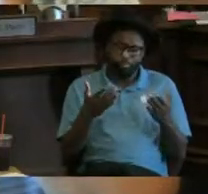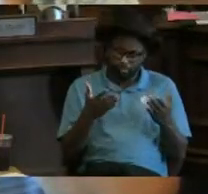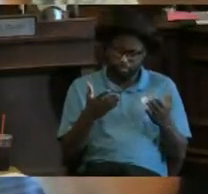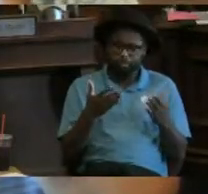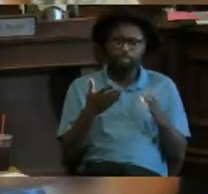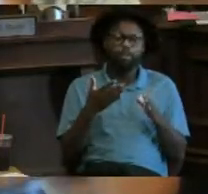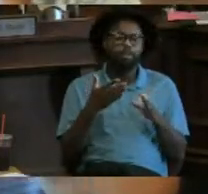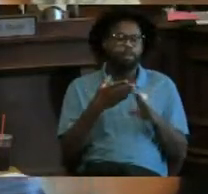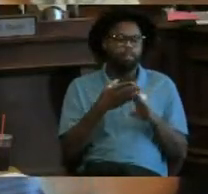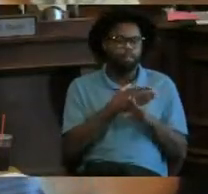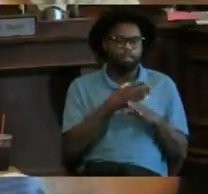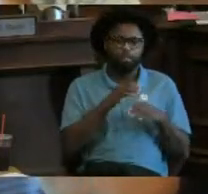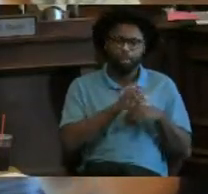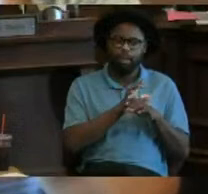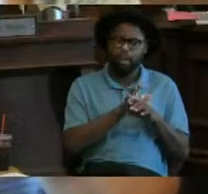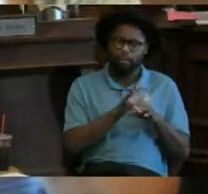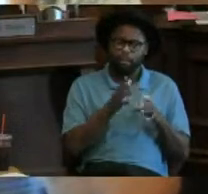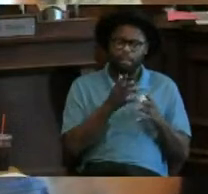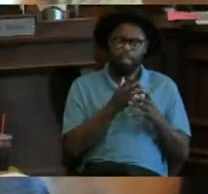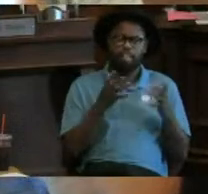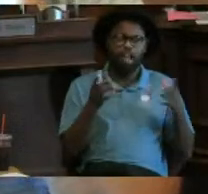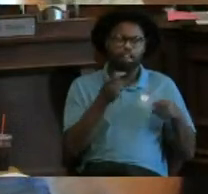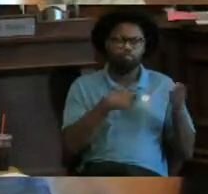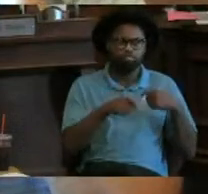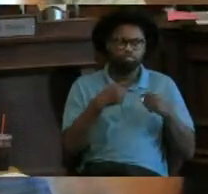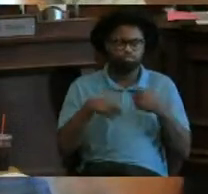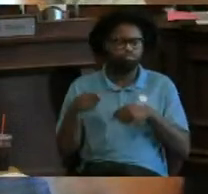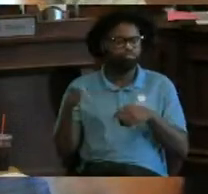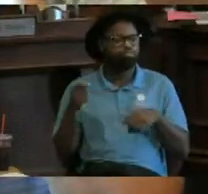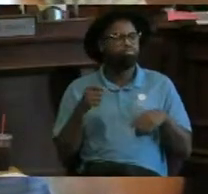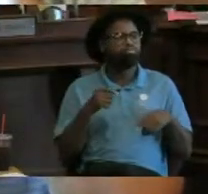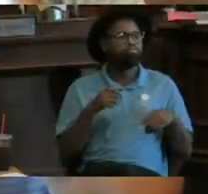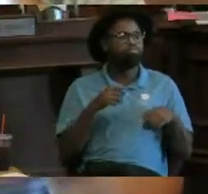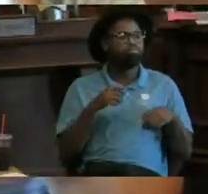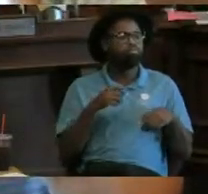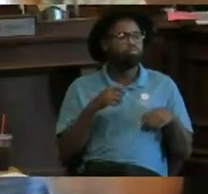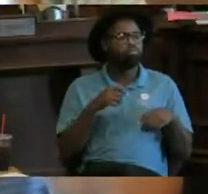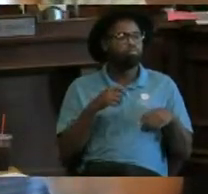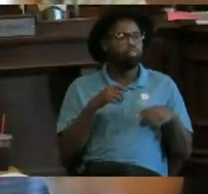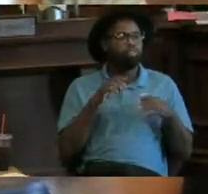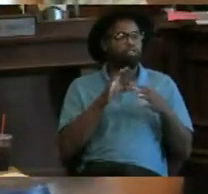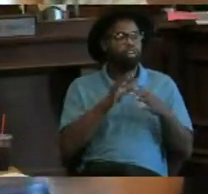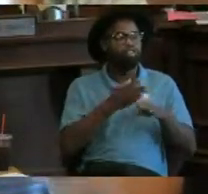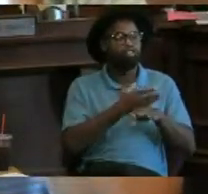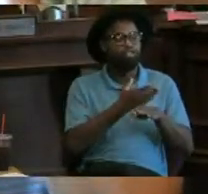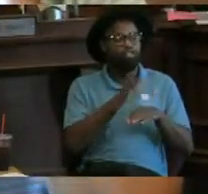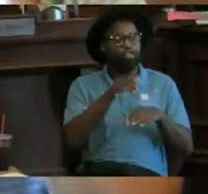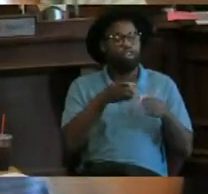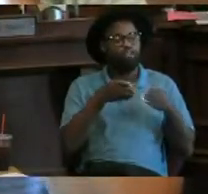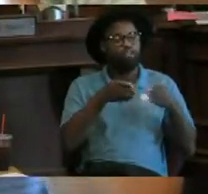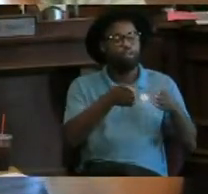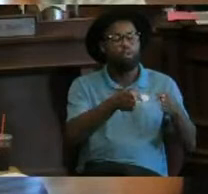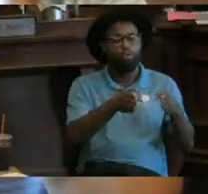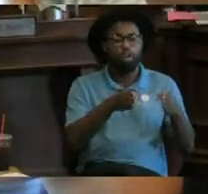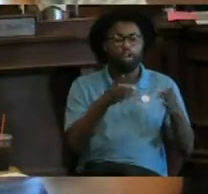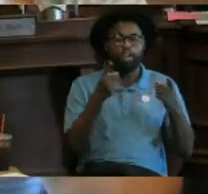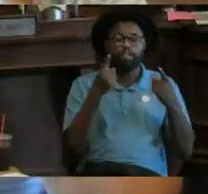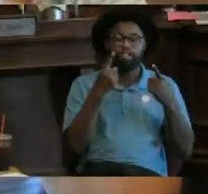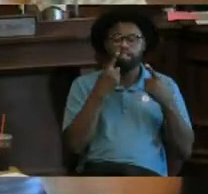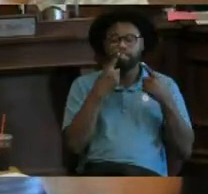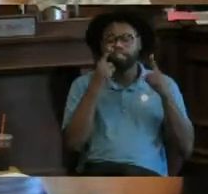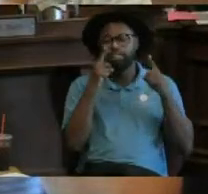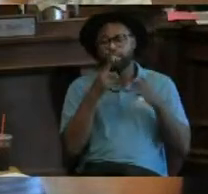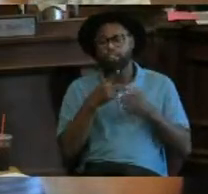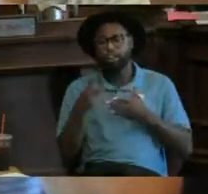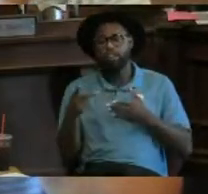turnover along that stretch. Equating the reconstruction of that roadway with a success or failure of any particular